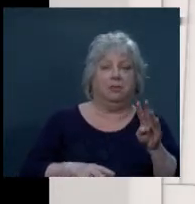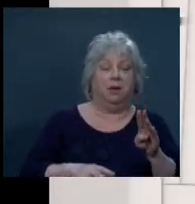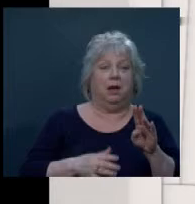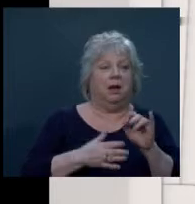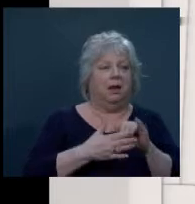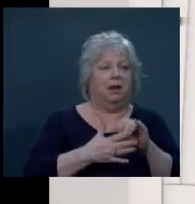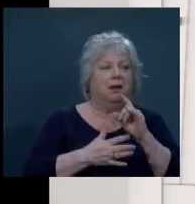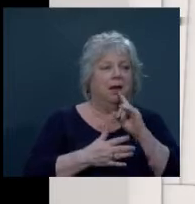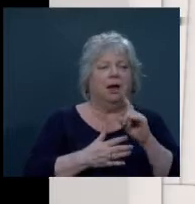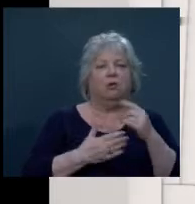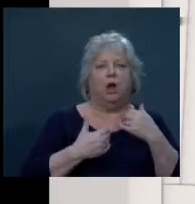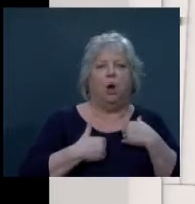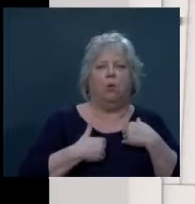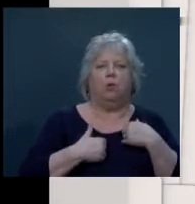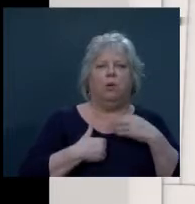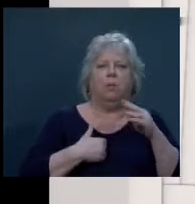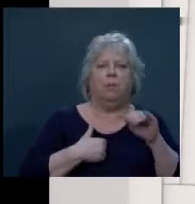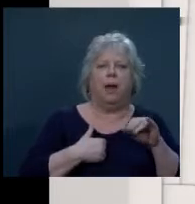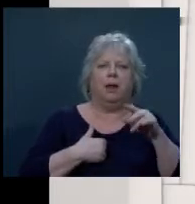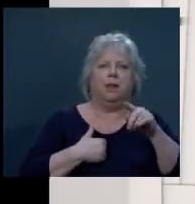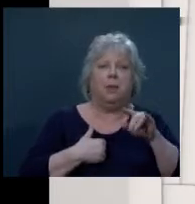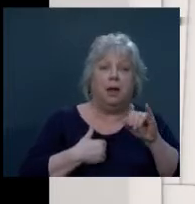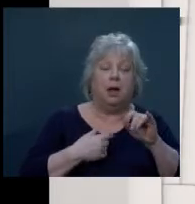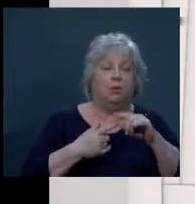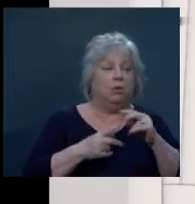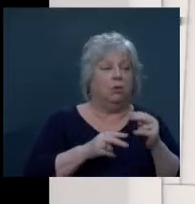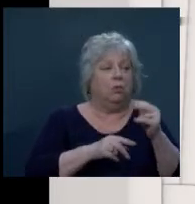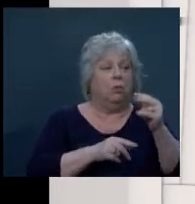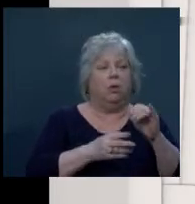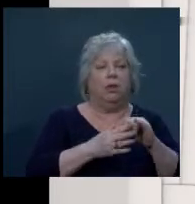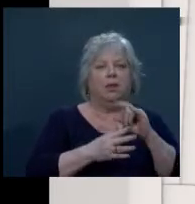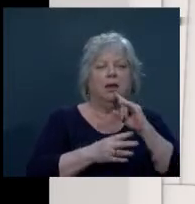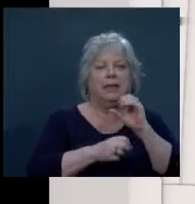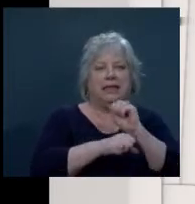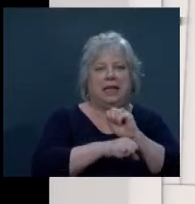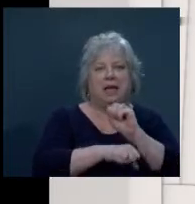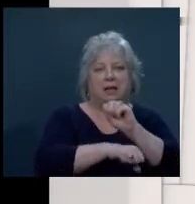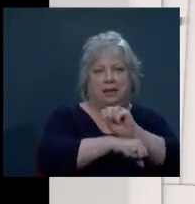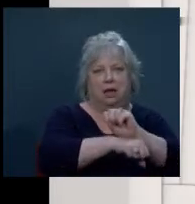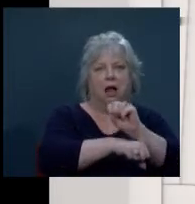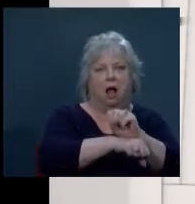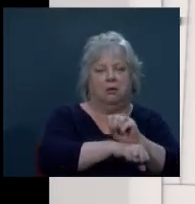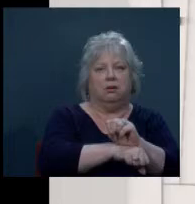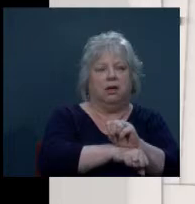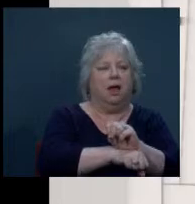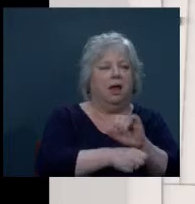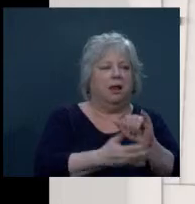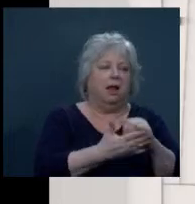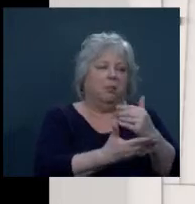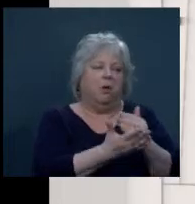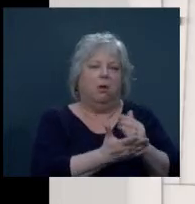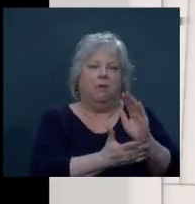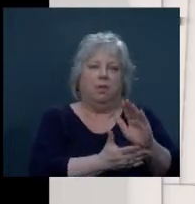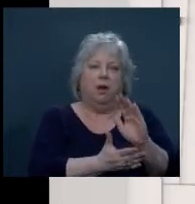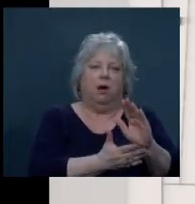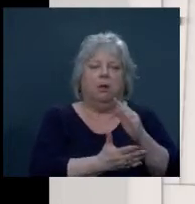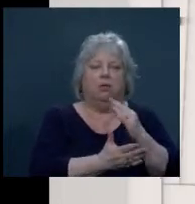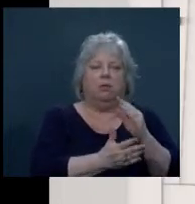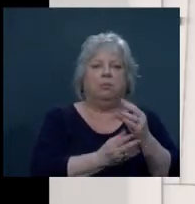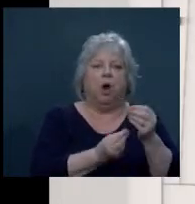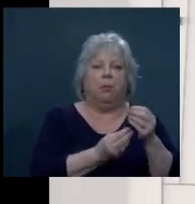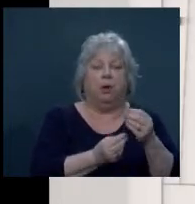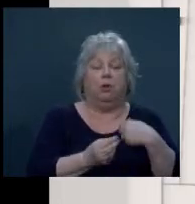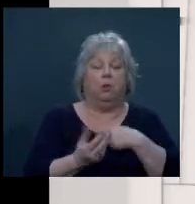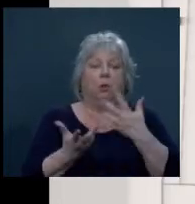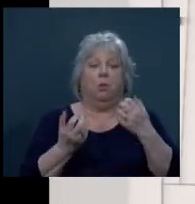is actually owned by the PI to the north there, which is a synagogue, and this is part of their ownership. So we wanted